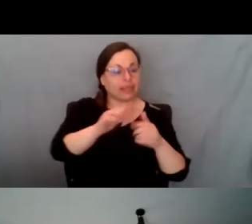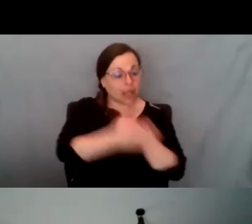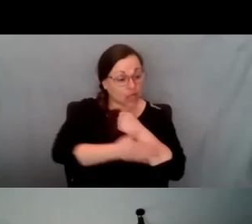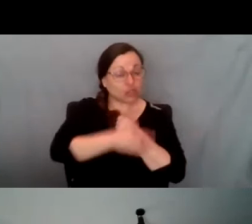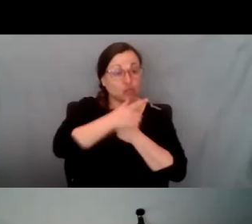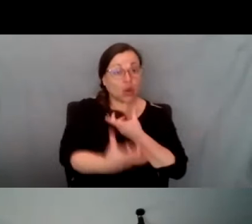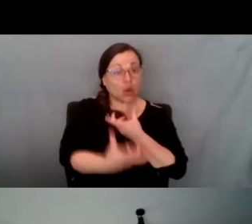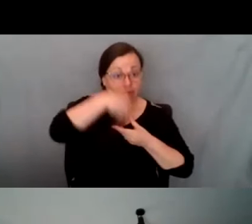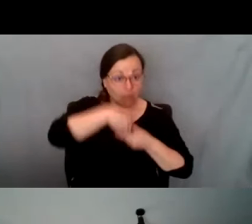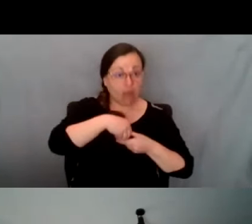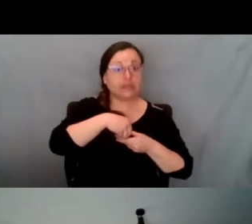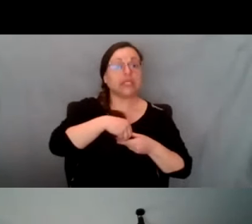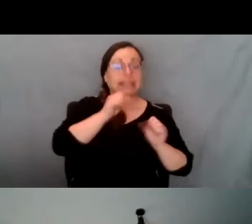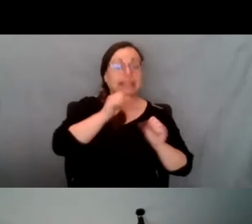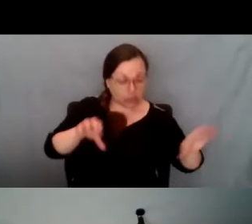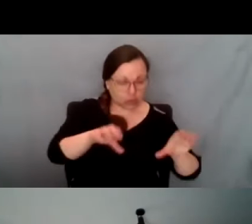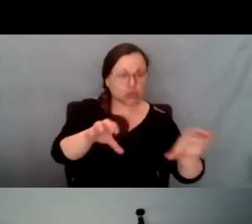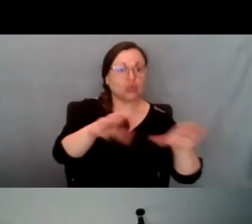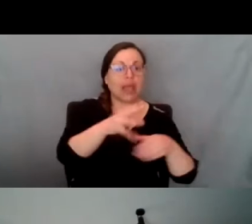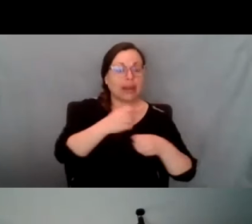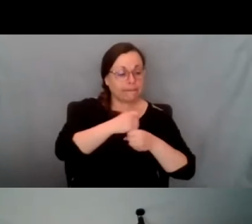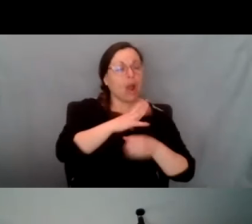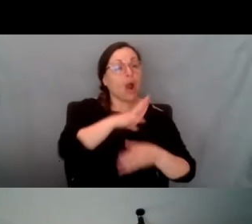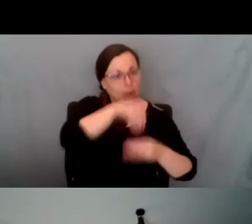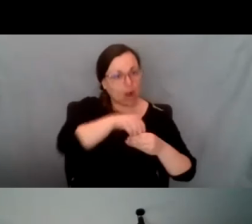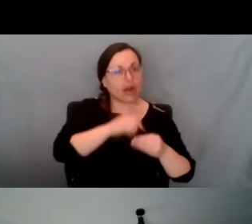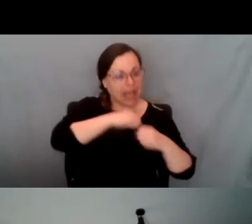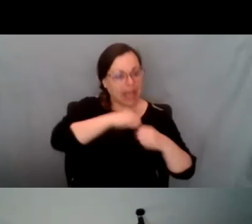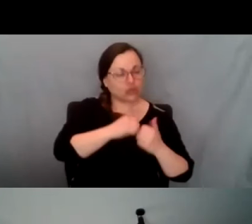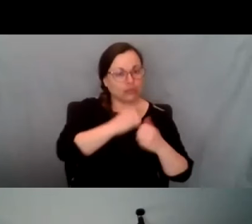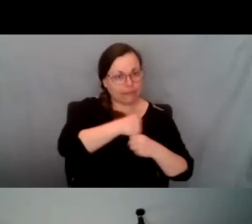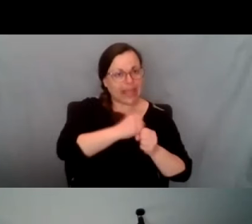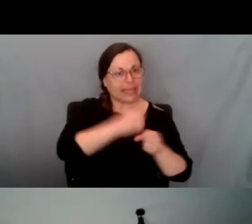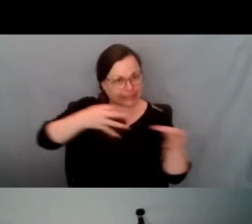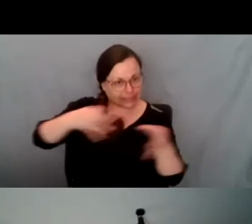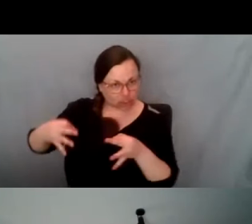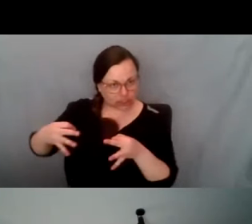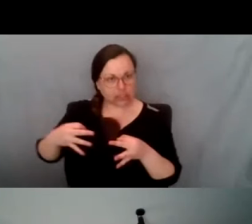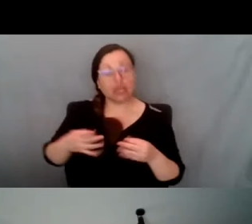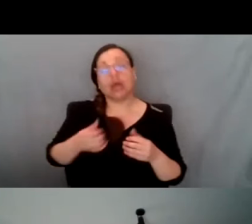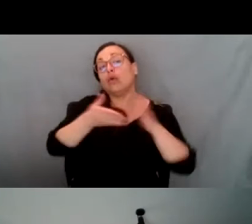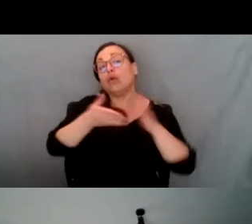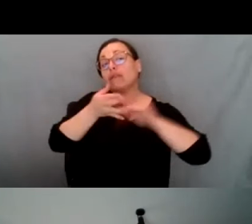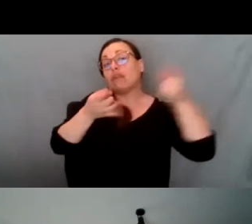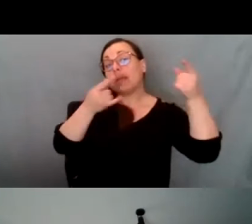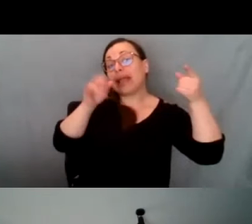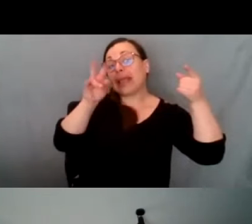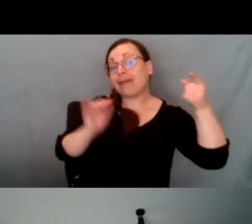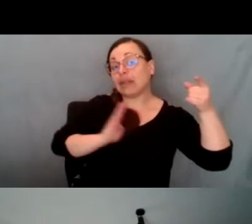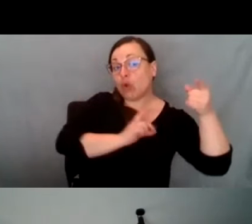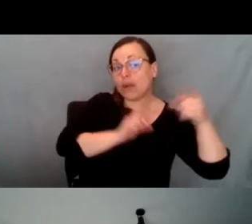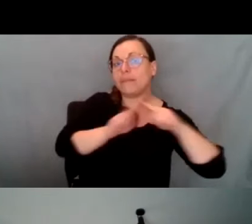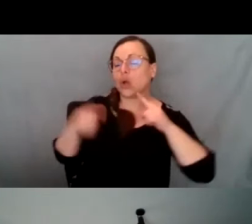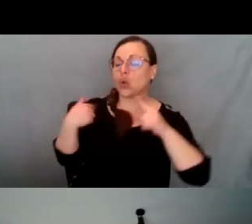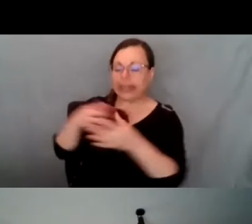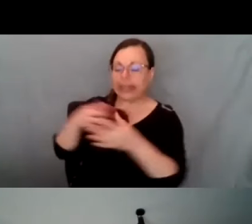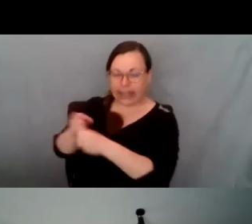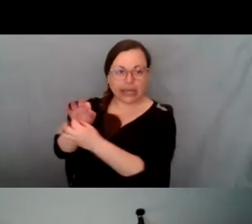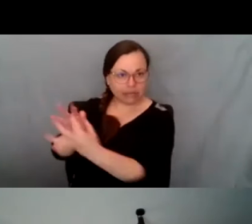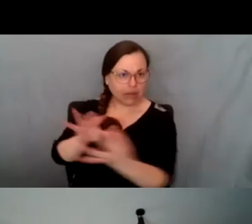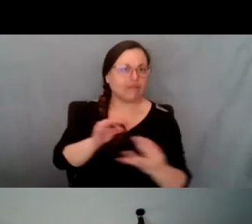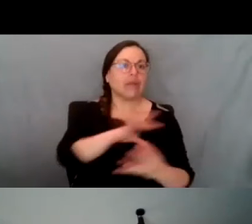decision making around the whole processes which are governed by the Gavi board, but where we get input from the countries that are part of the mechanism as